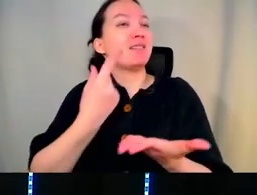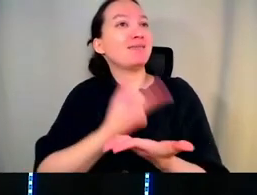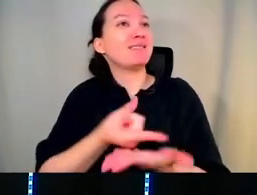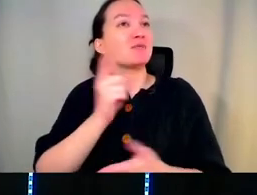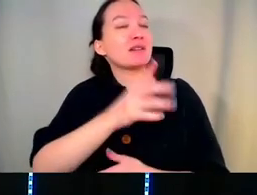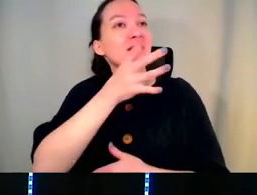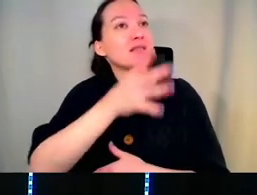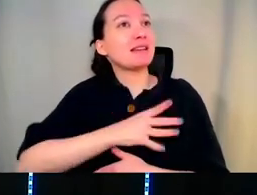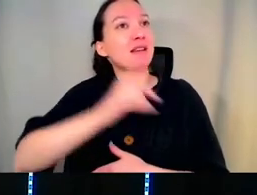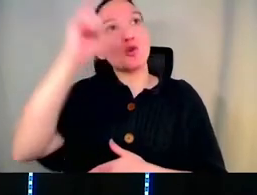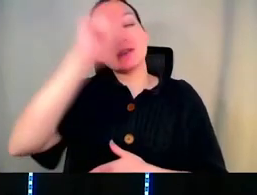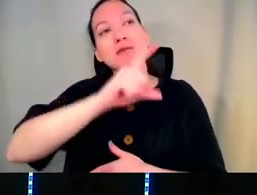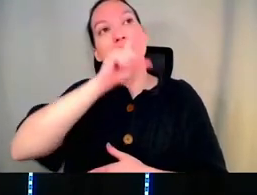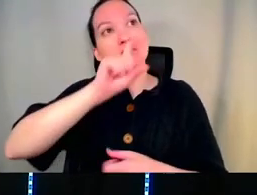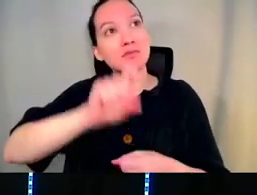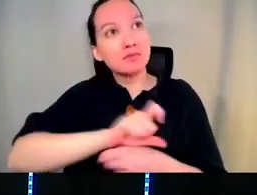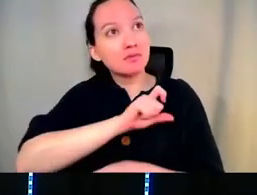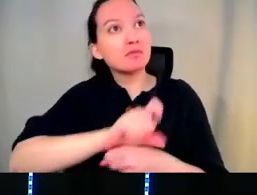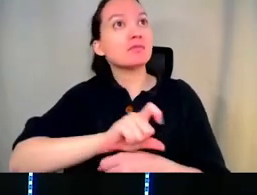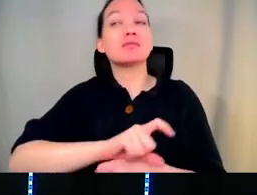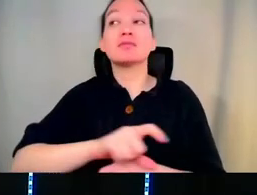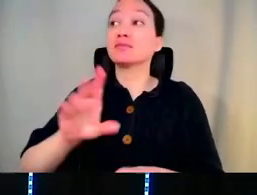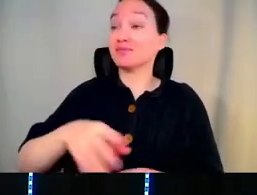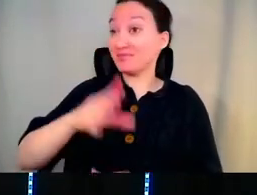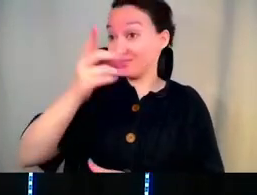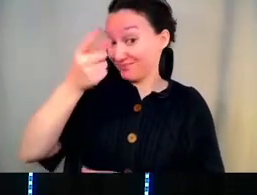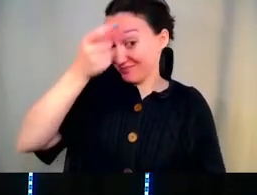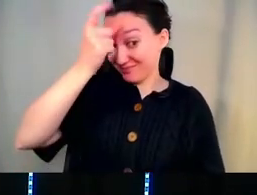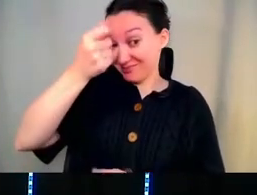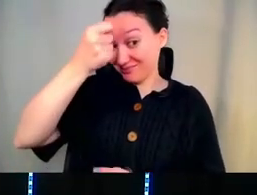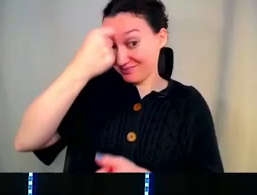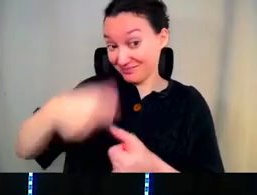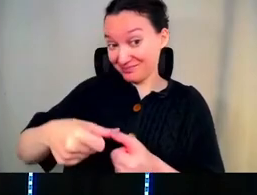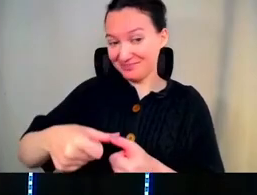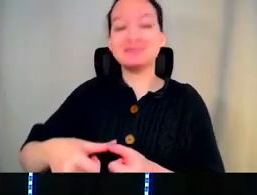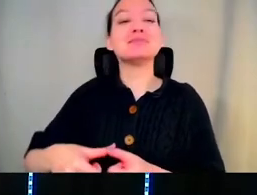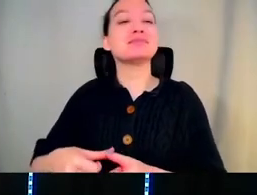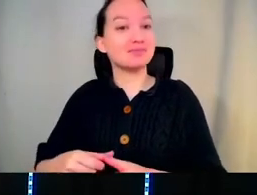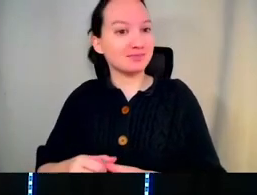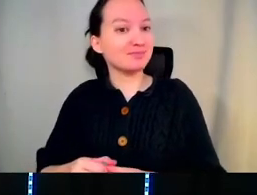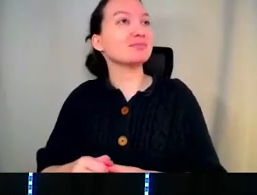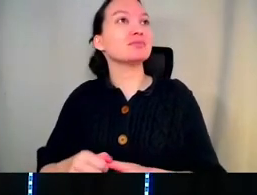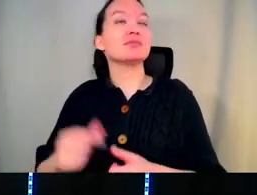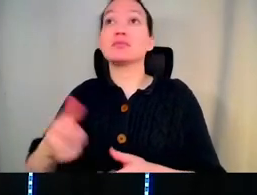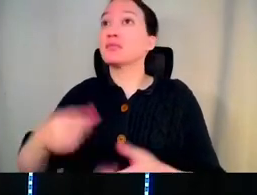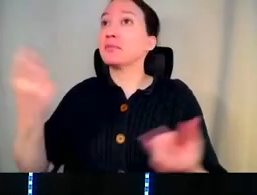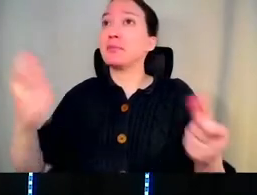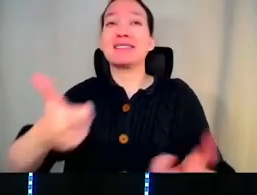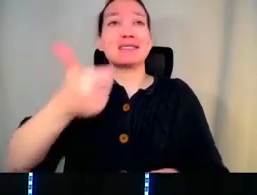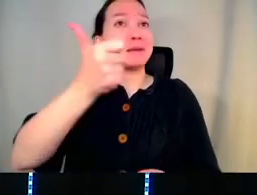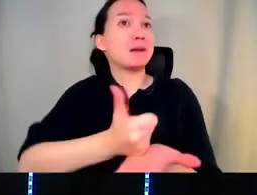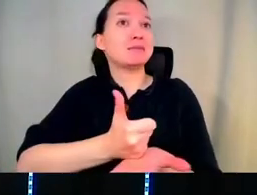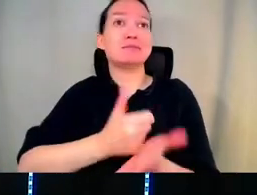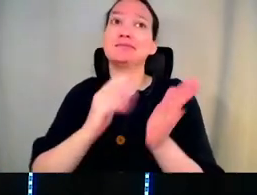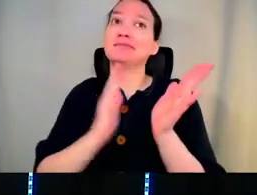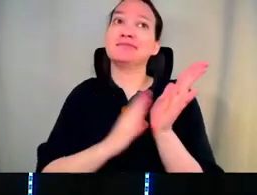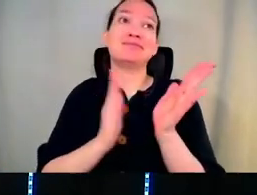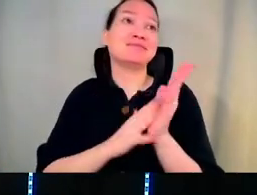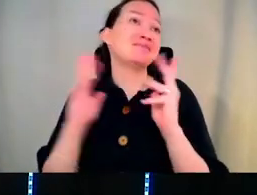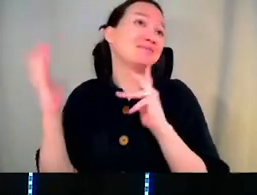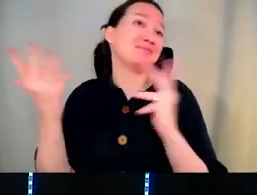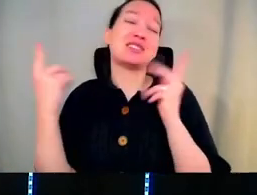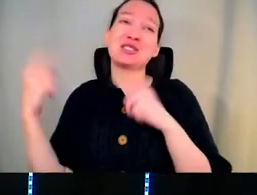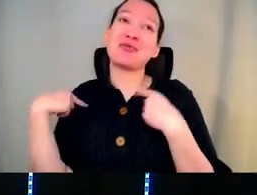It's real, okay? Listen to your wives. You know what I'm saying? Yes, preach it. That's the biggest amen and clap I've got every service so far.